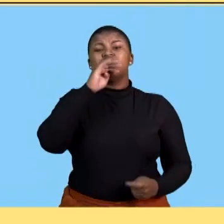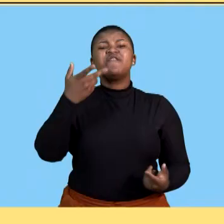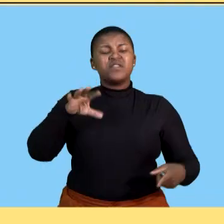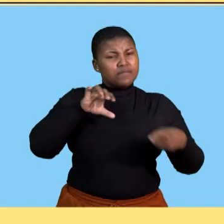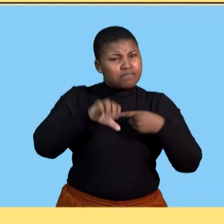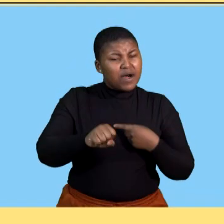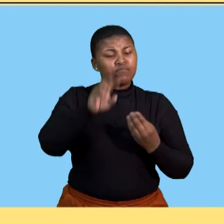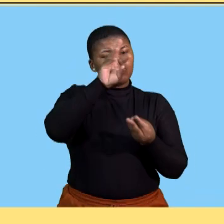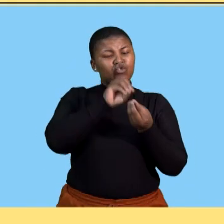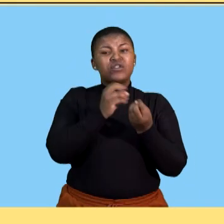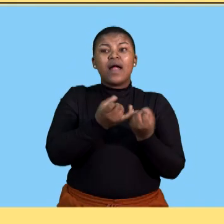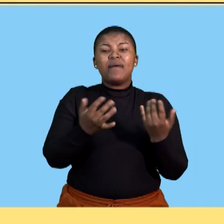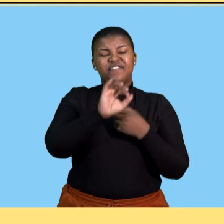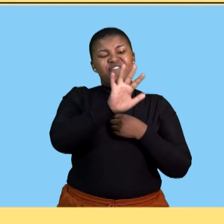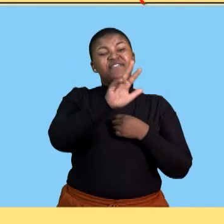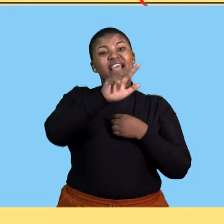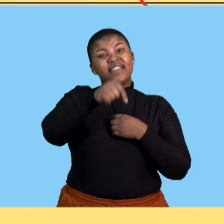that the total was